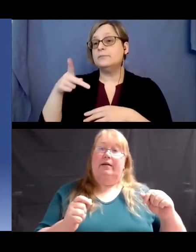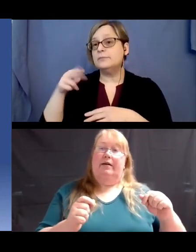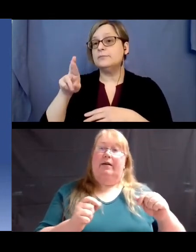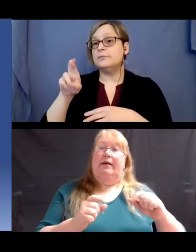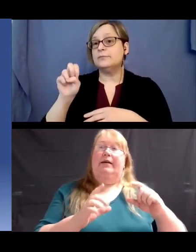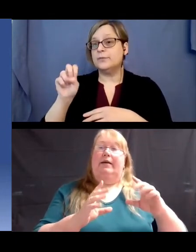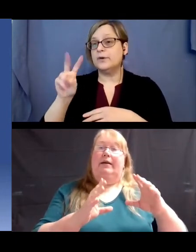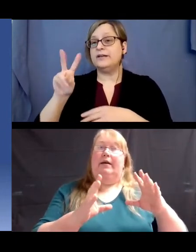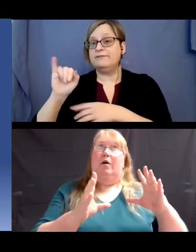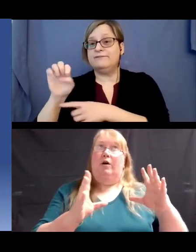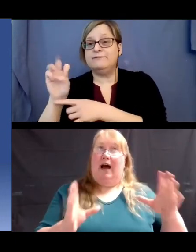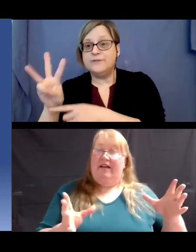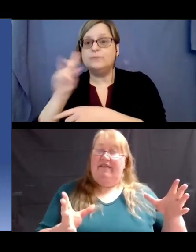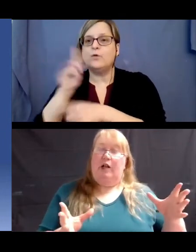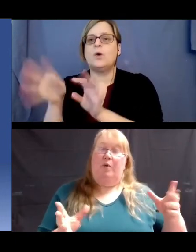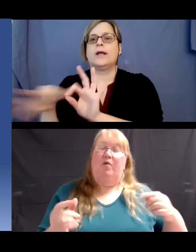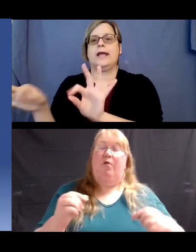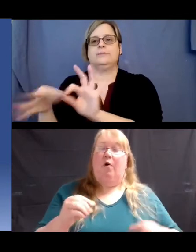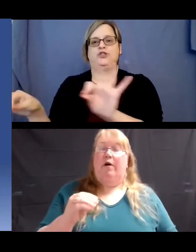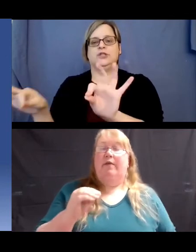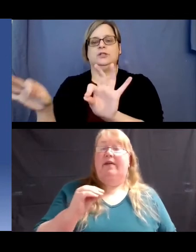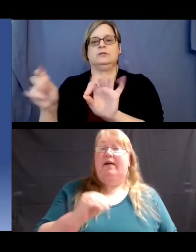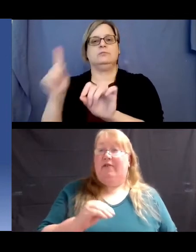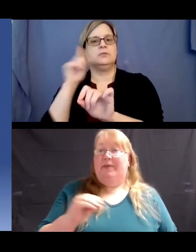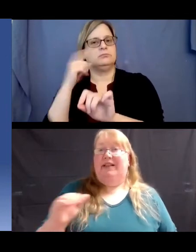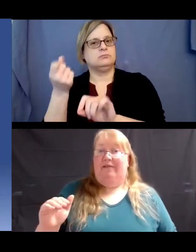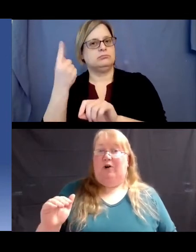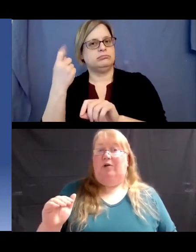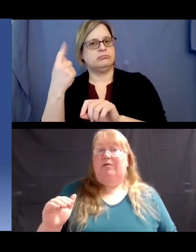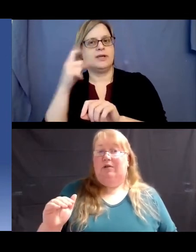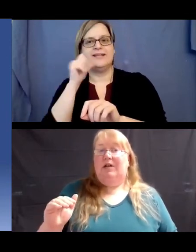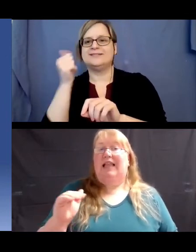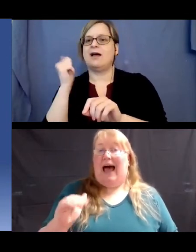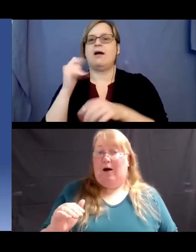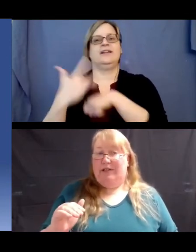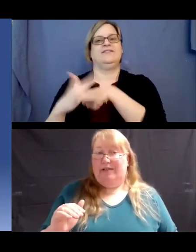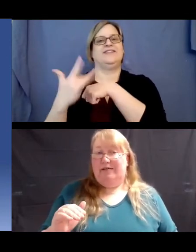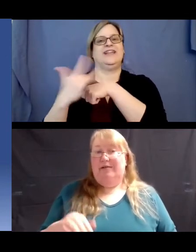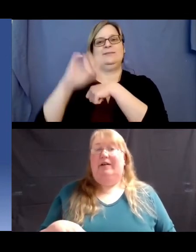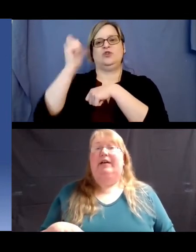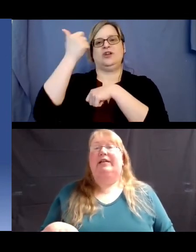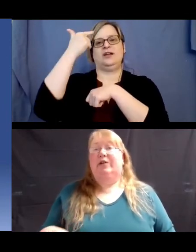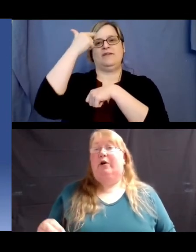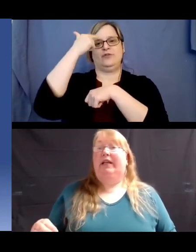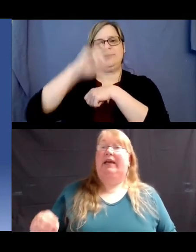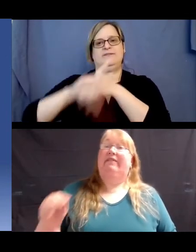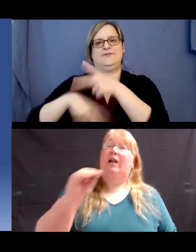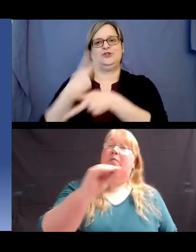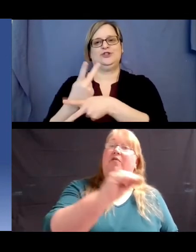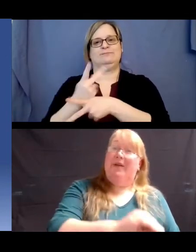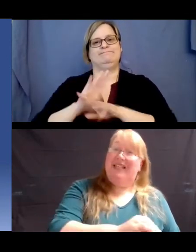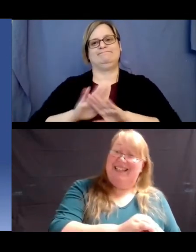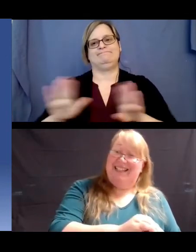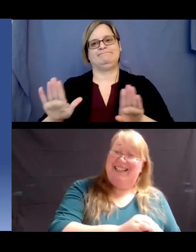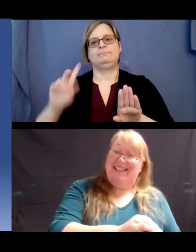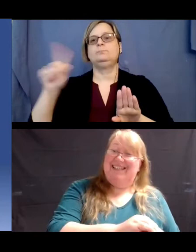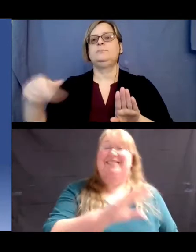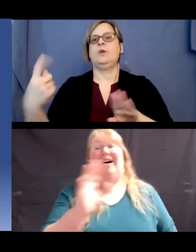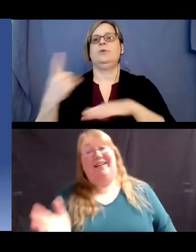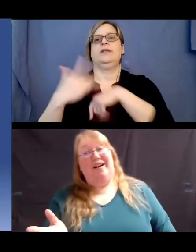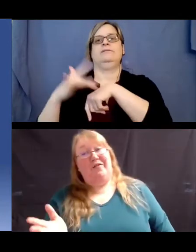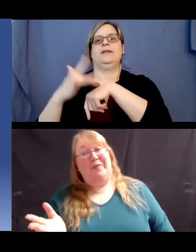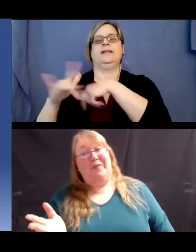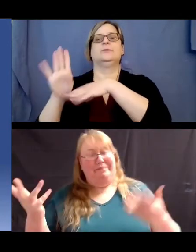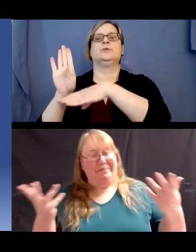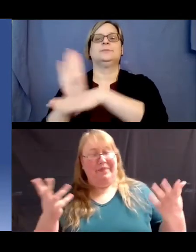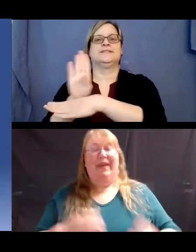is not available for the government level clouds. It is currently available for businesses,